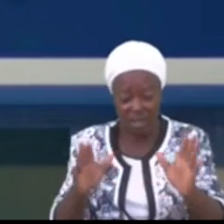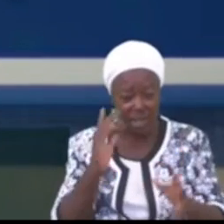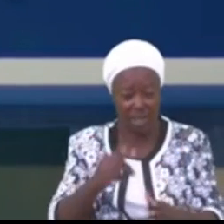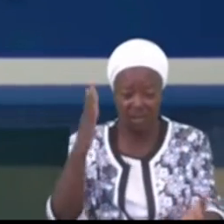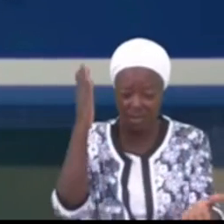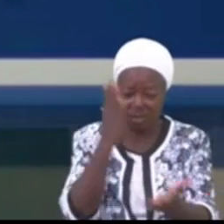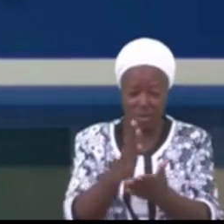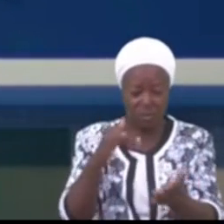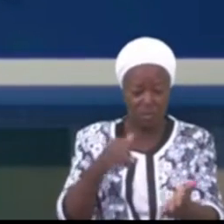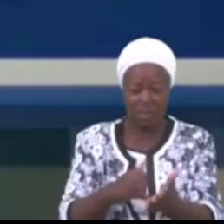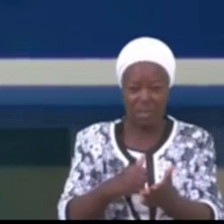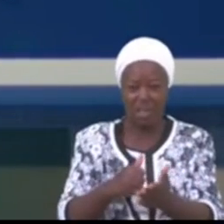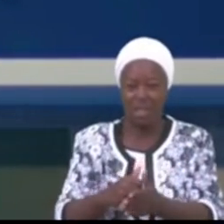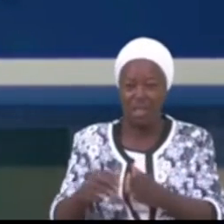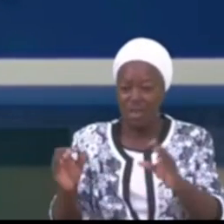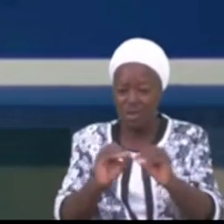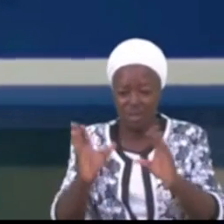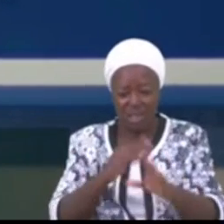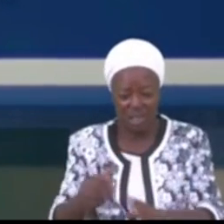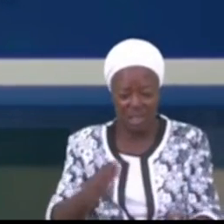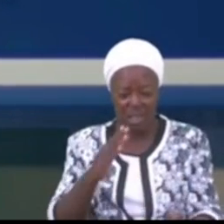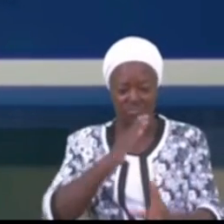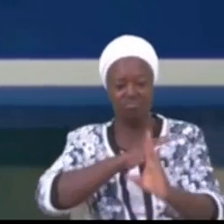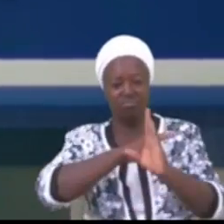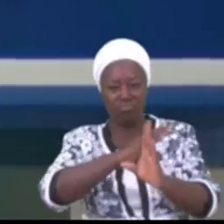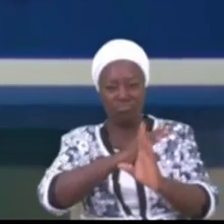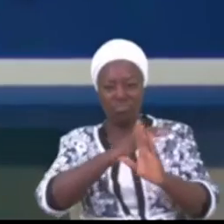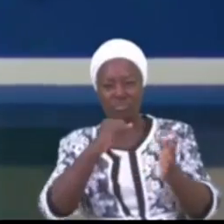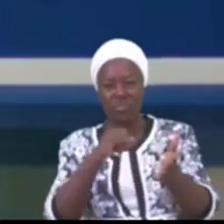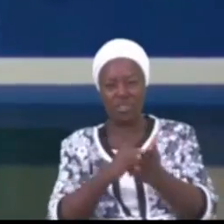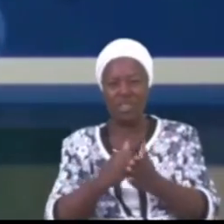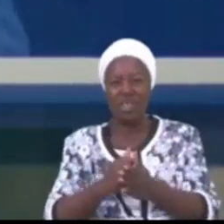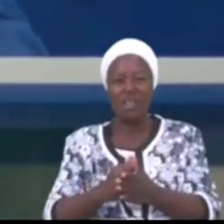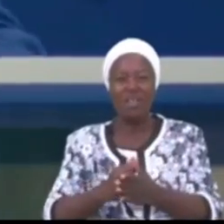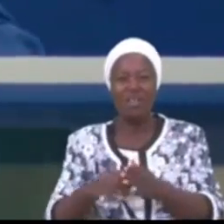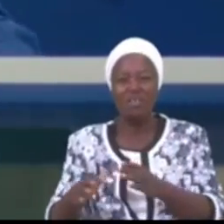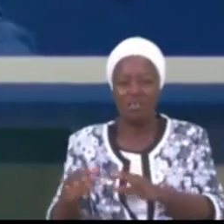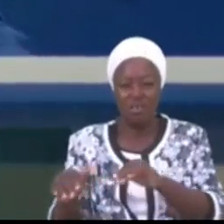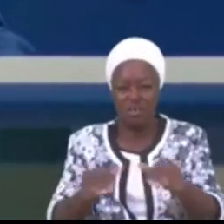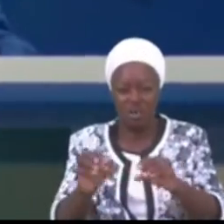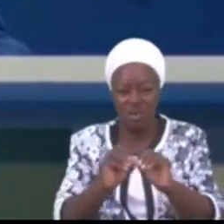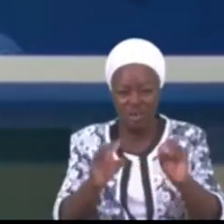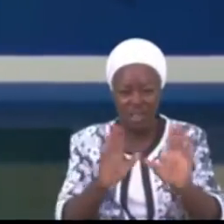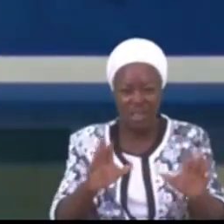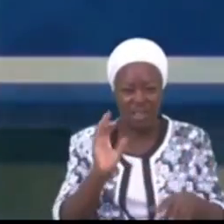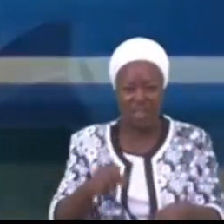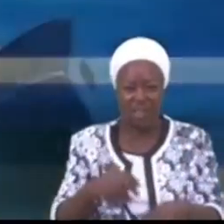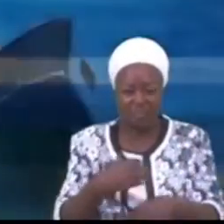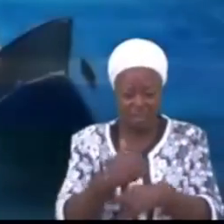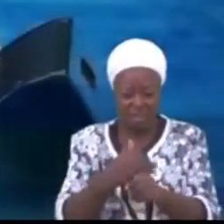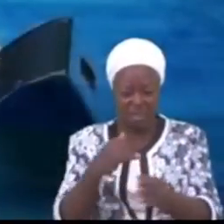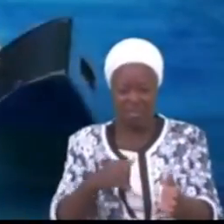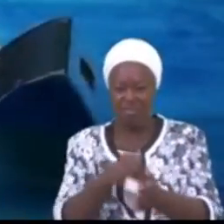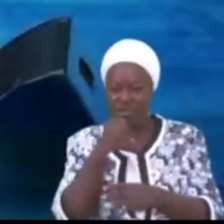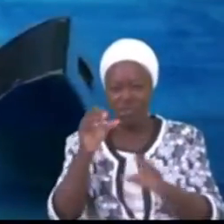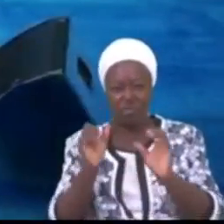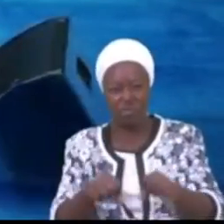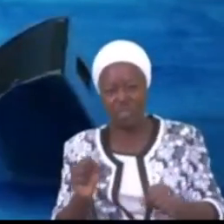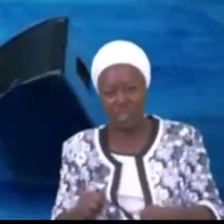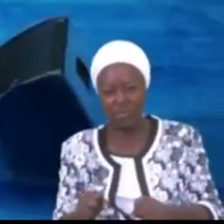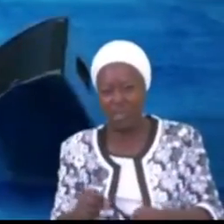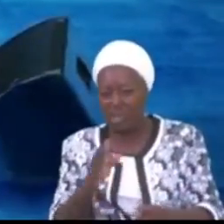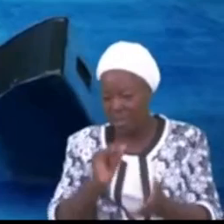can terminate it. Nothing can reduce it to an absolute nothing, that, you know, people